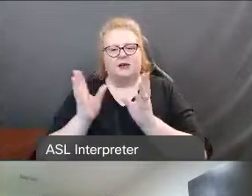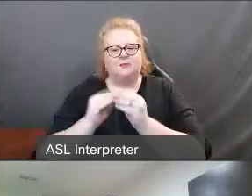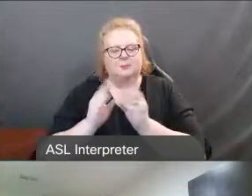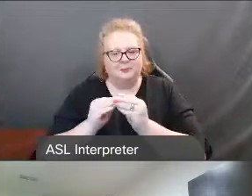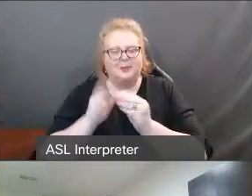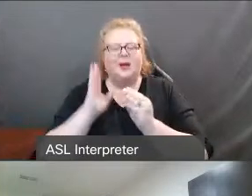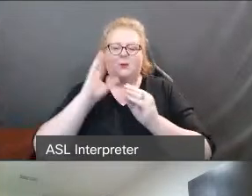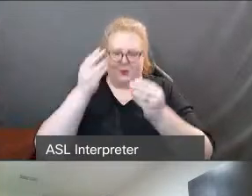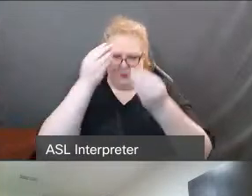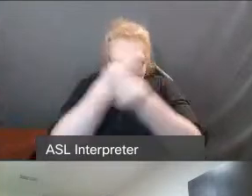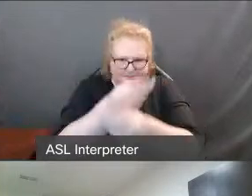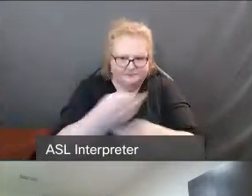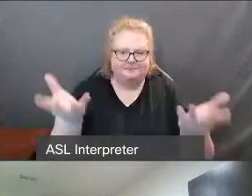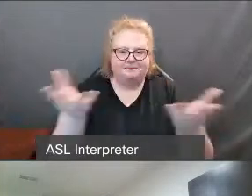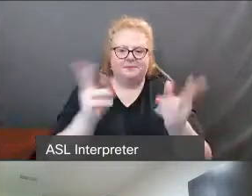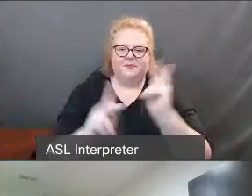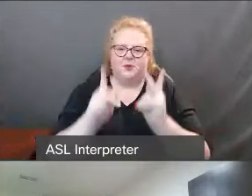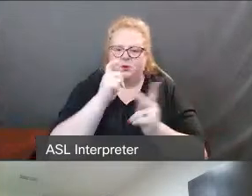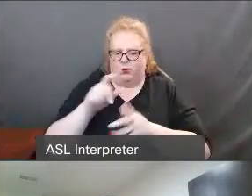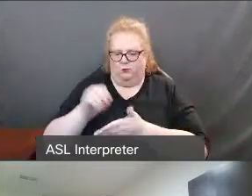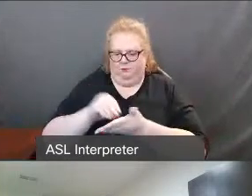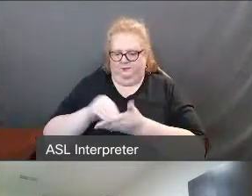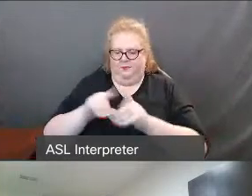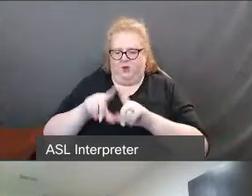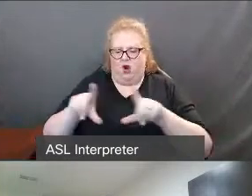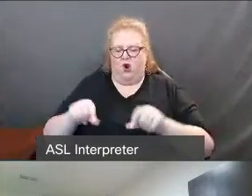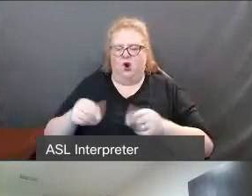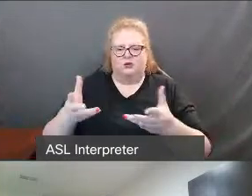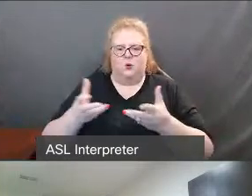out to the people who filled out cards.